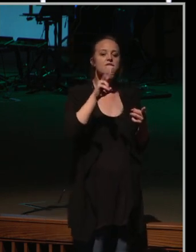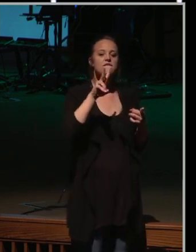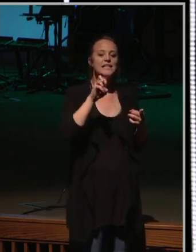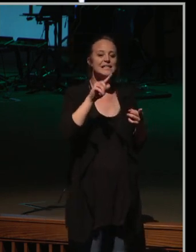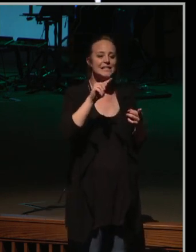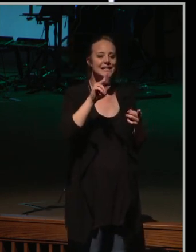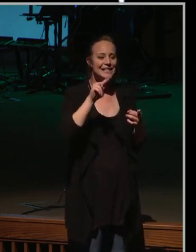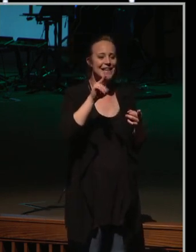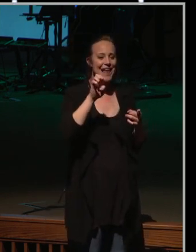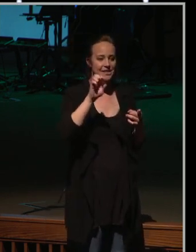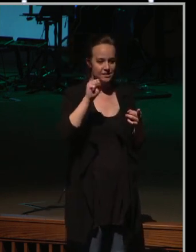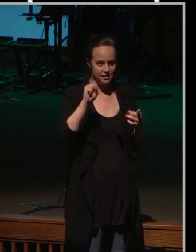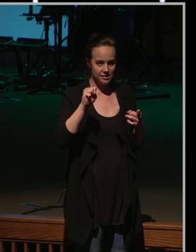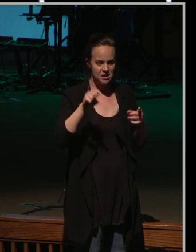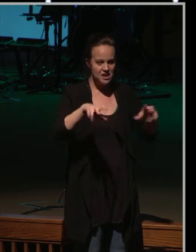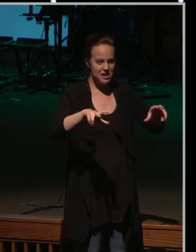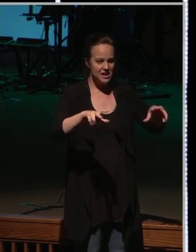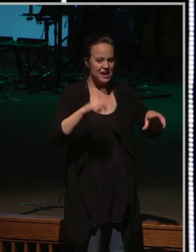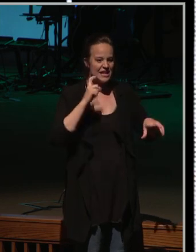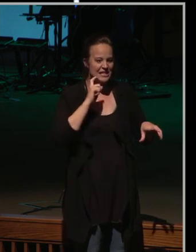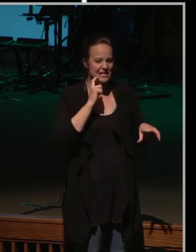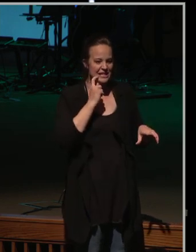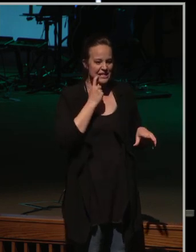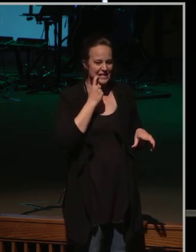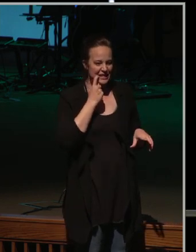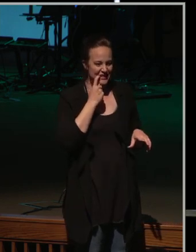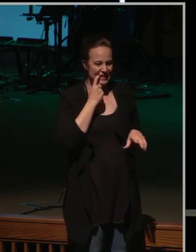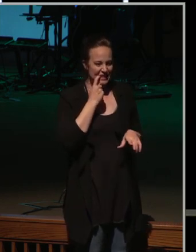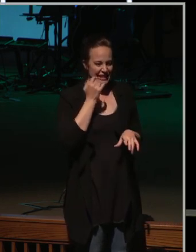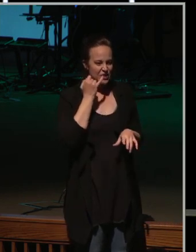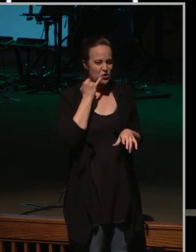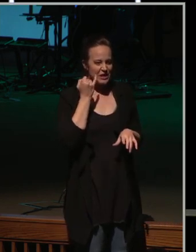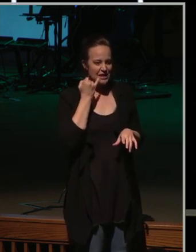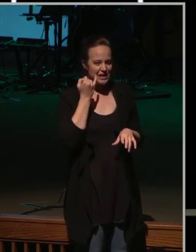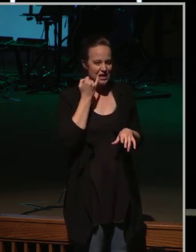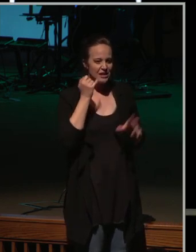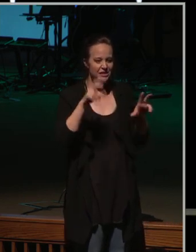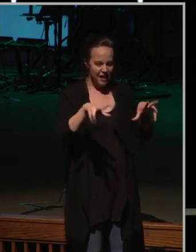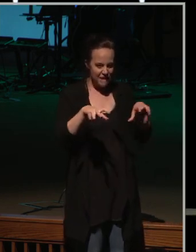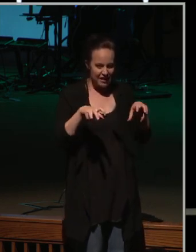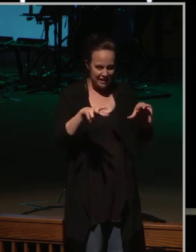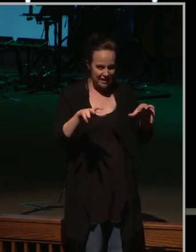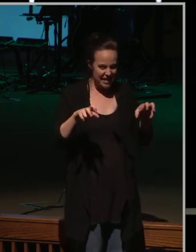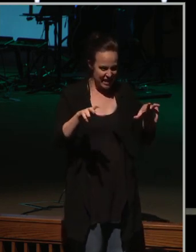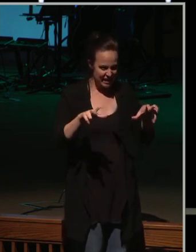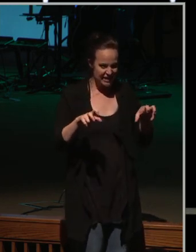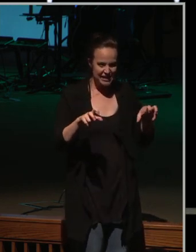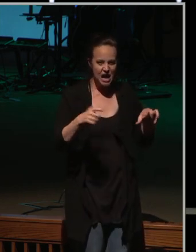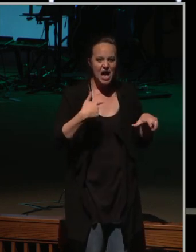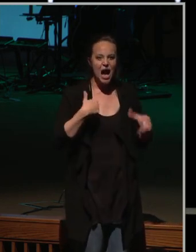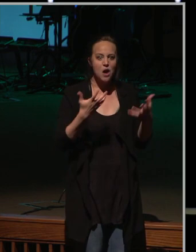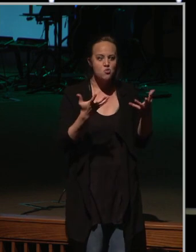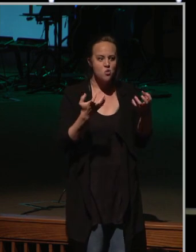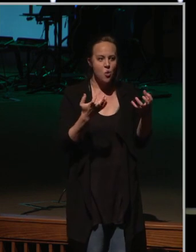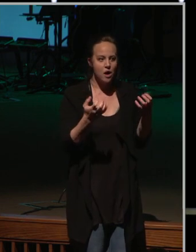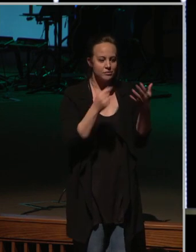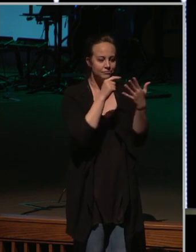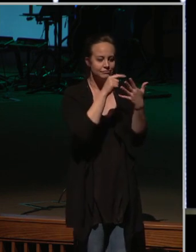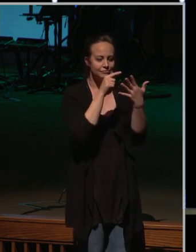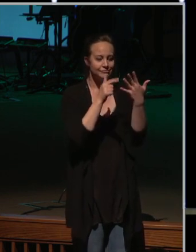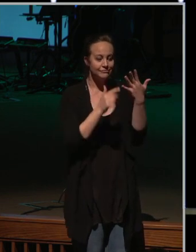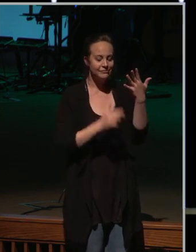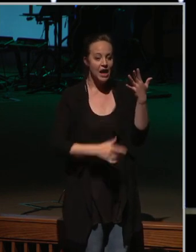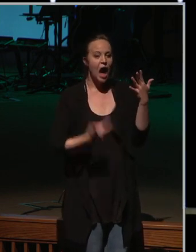of self-centeredness. Of the things that I deserve, the things that I want, the things that I should have. And we are so